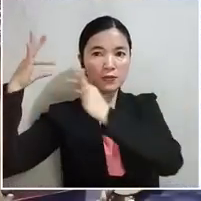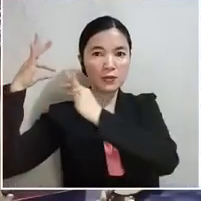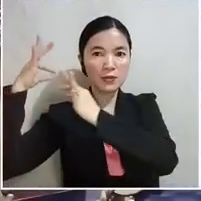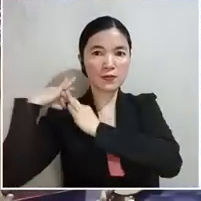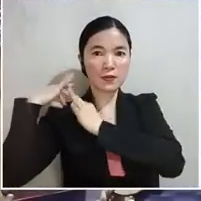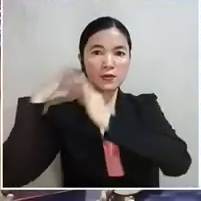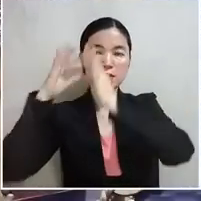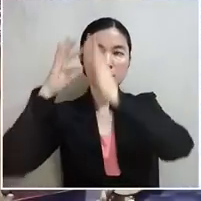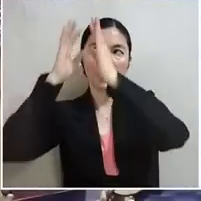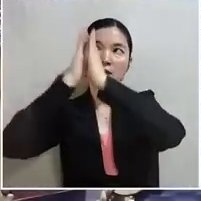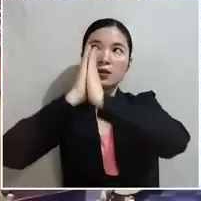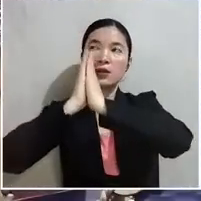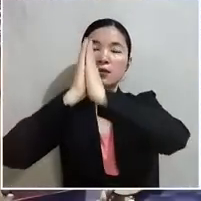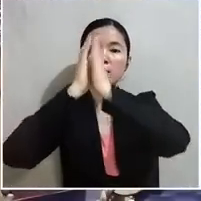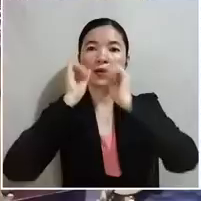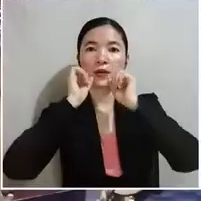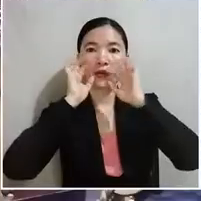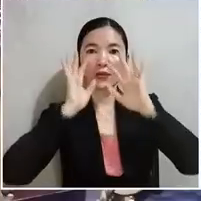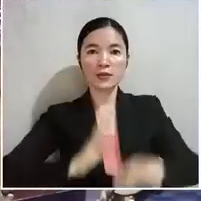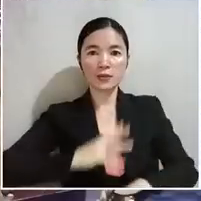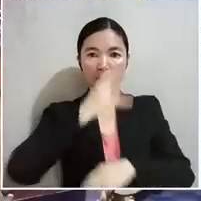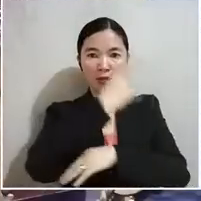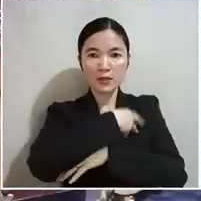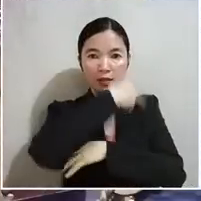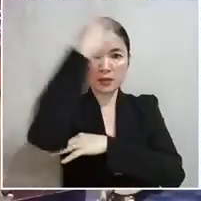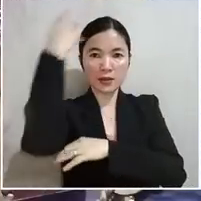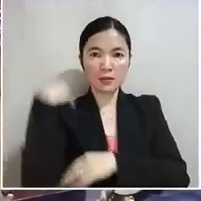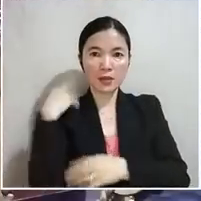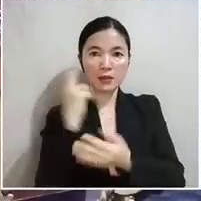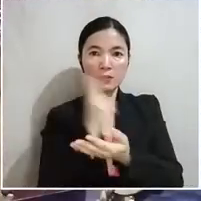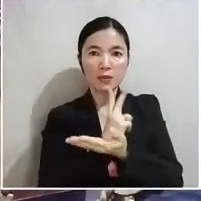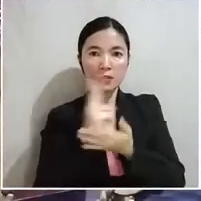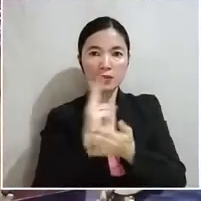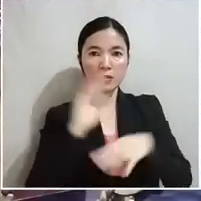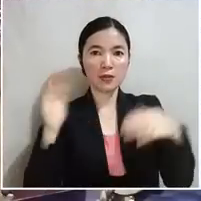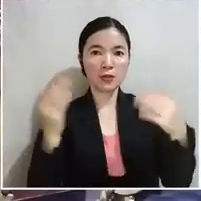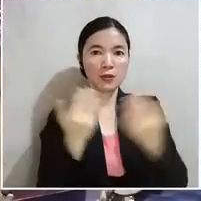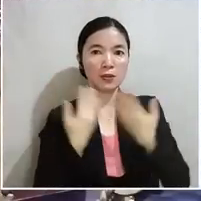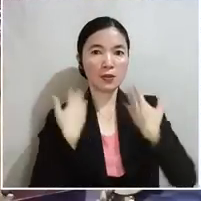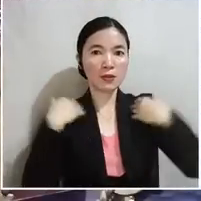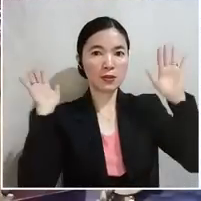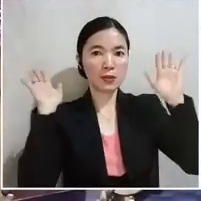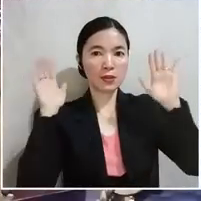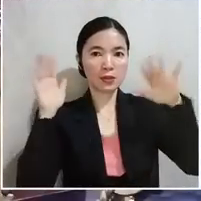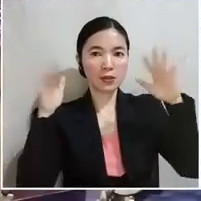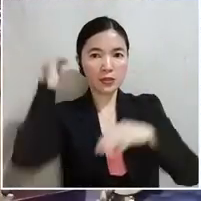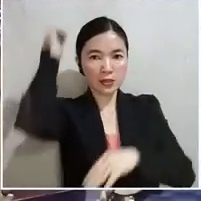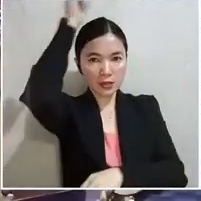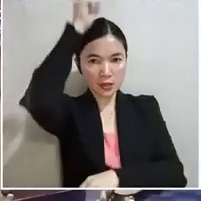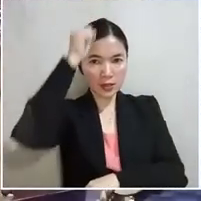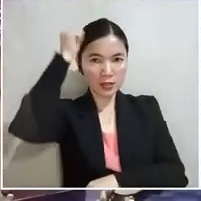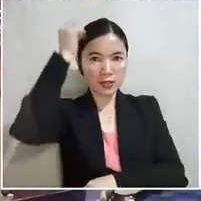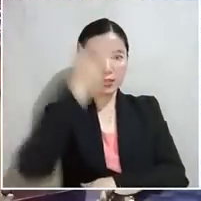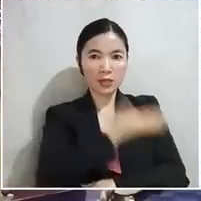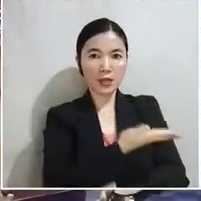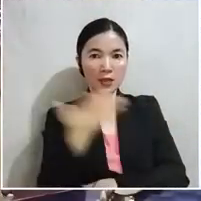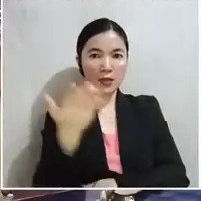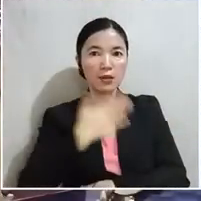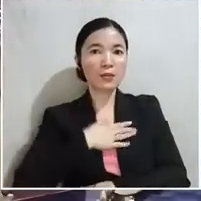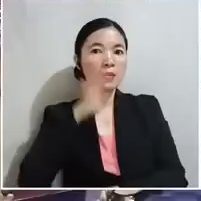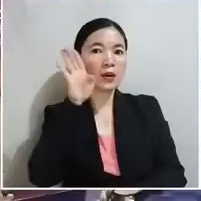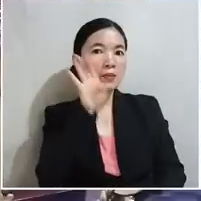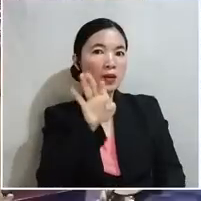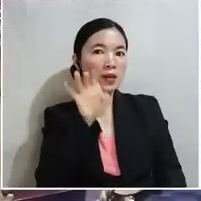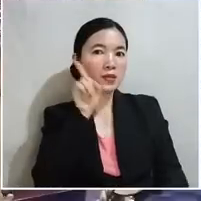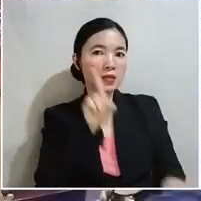Through my most grievous fault, therefore I ask Blessed Mary, ever Virgin, all the angels and saints, and you, my brothers